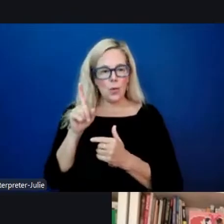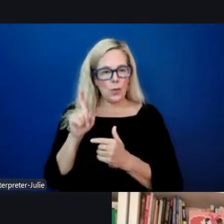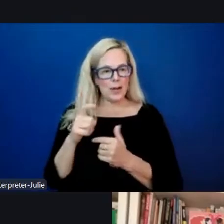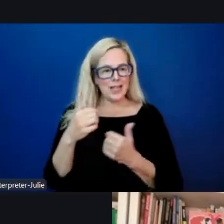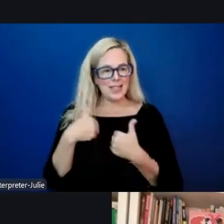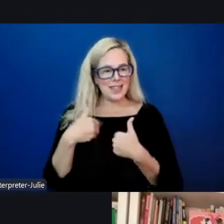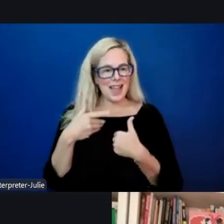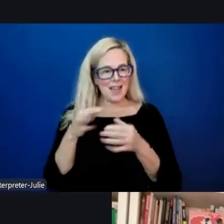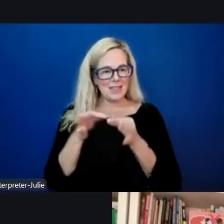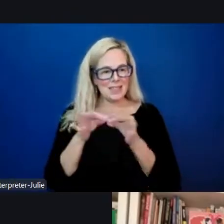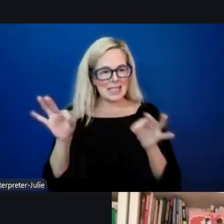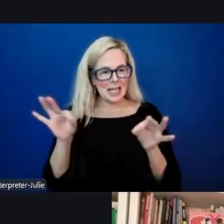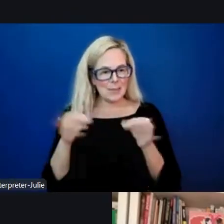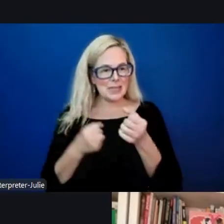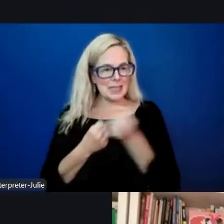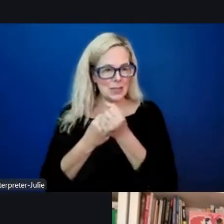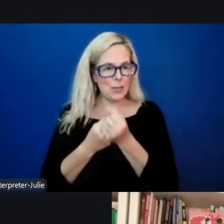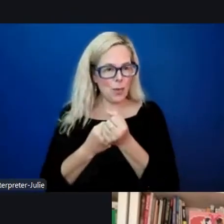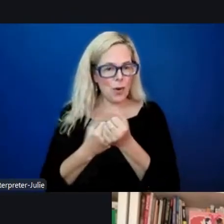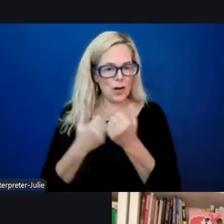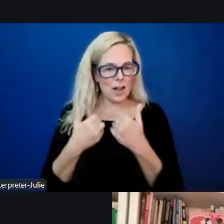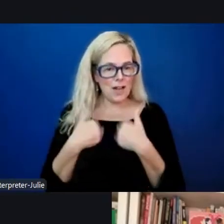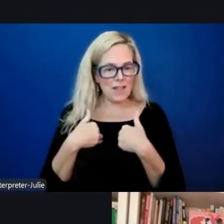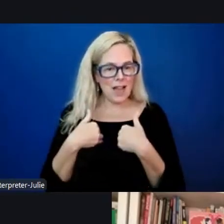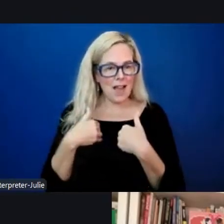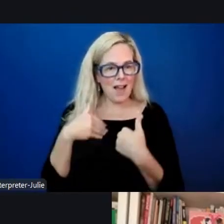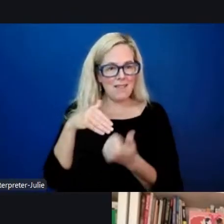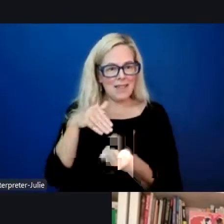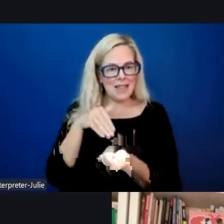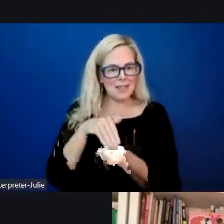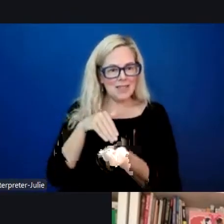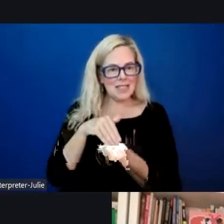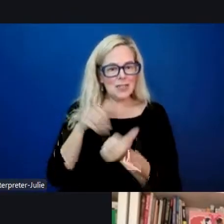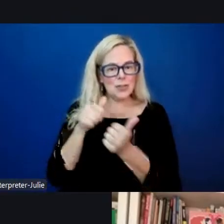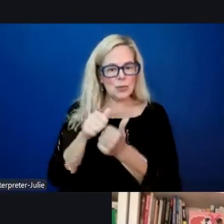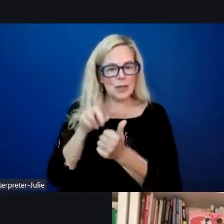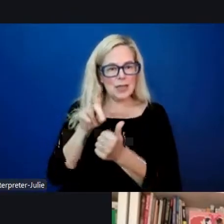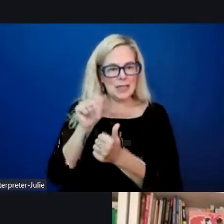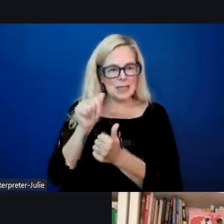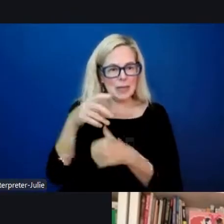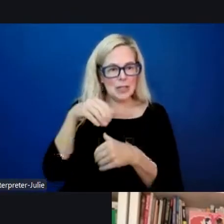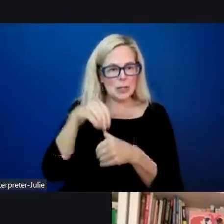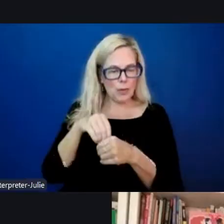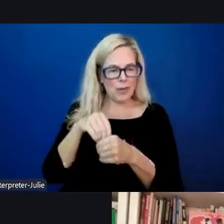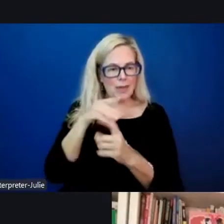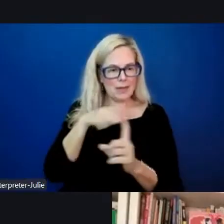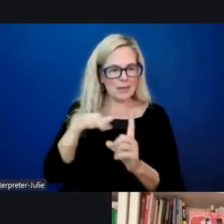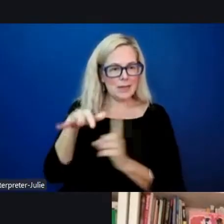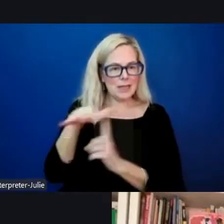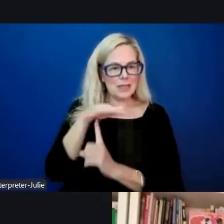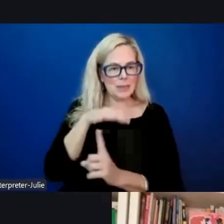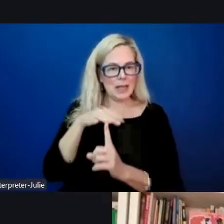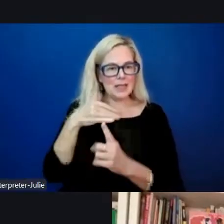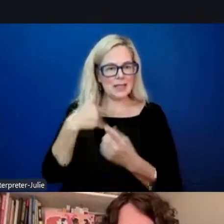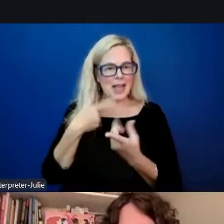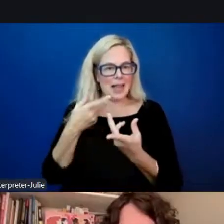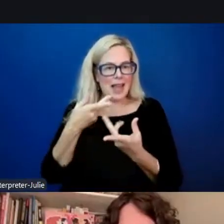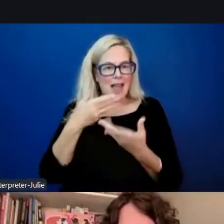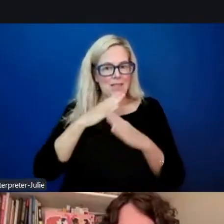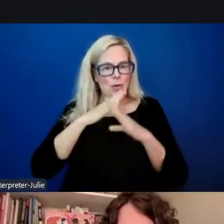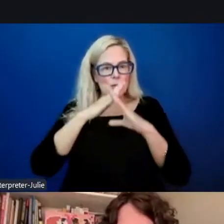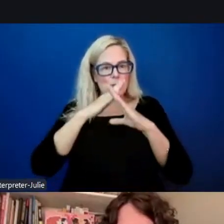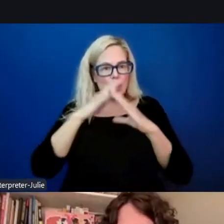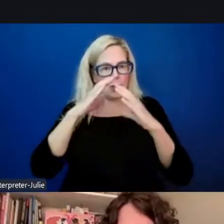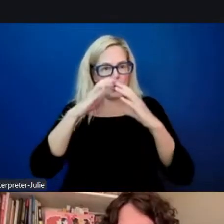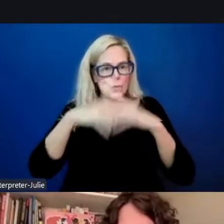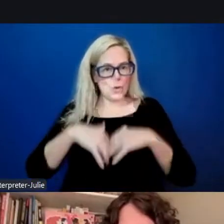with disabilities in the space and working to better have care access barriers broken through, right? New York State